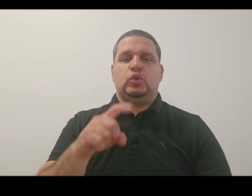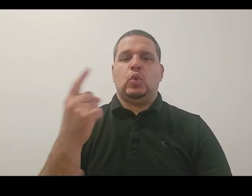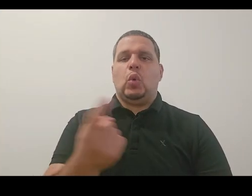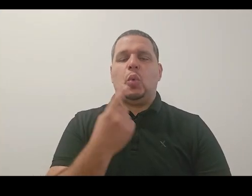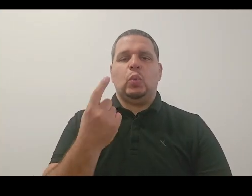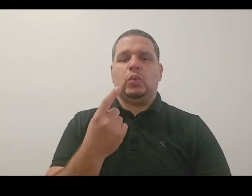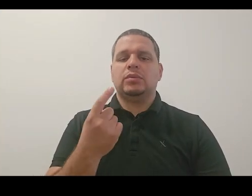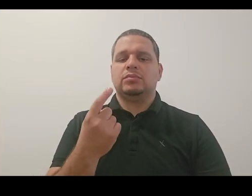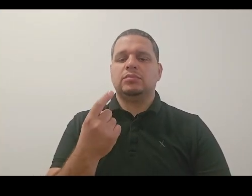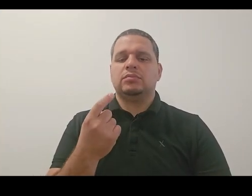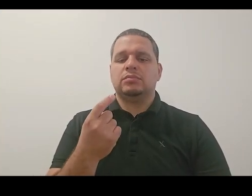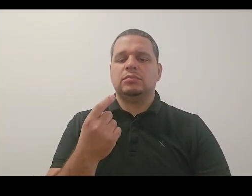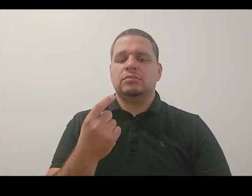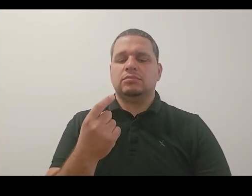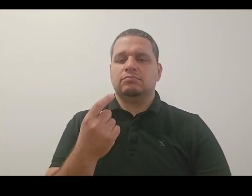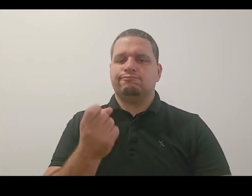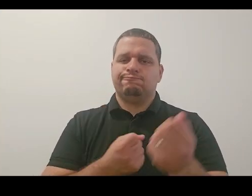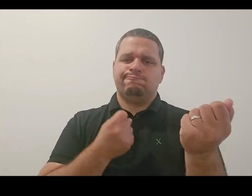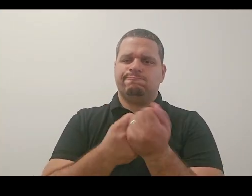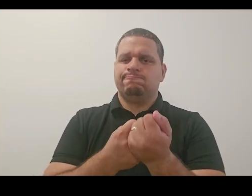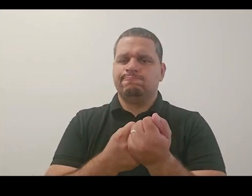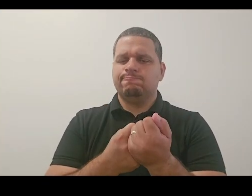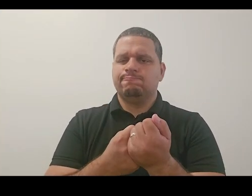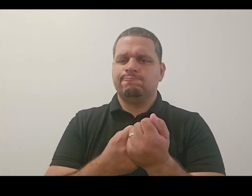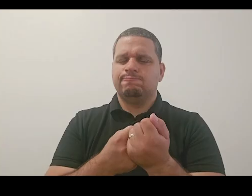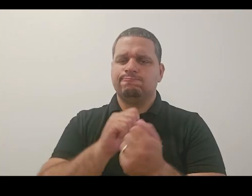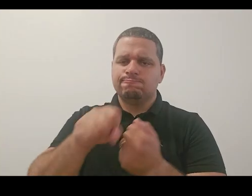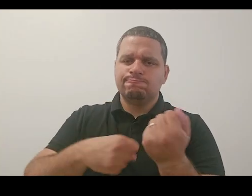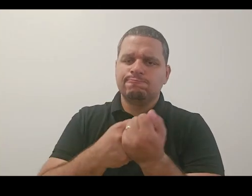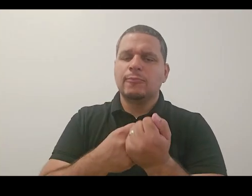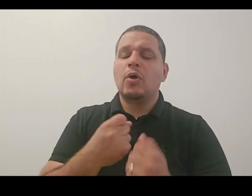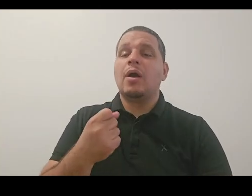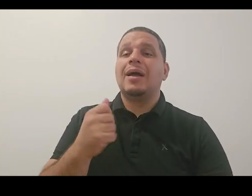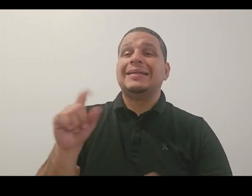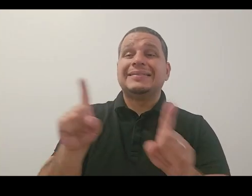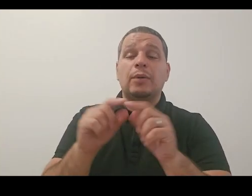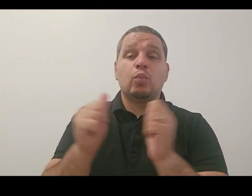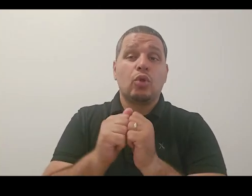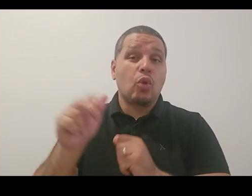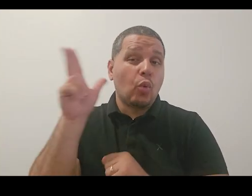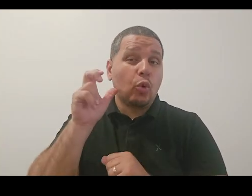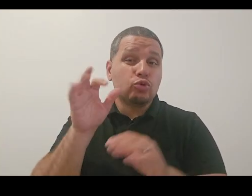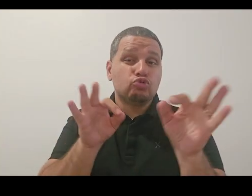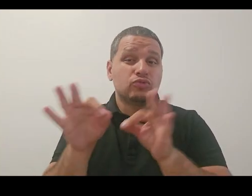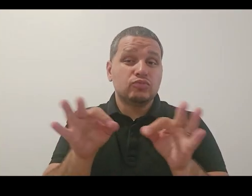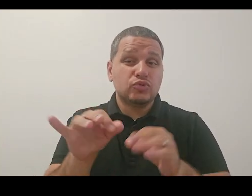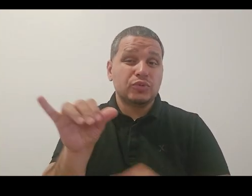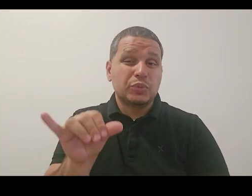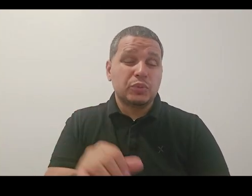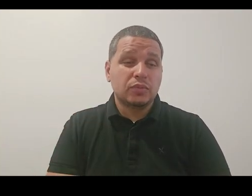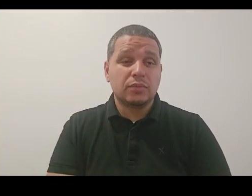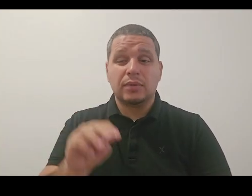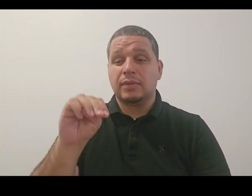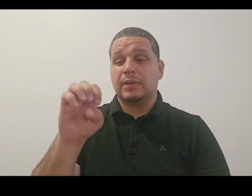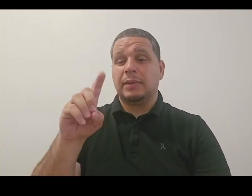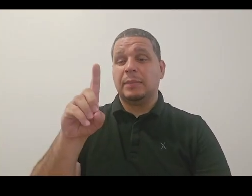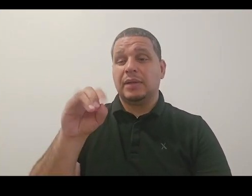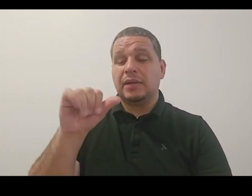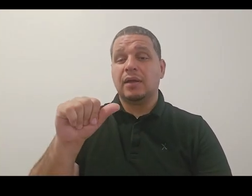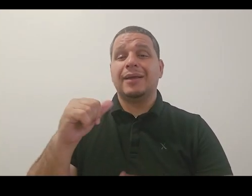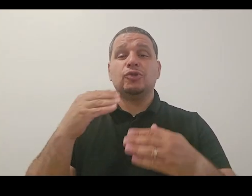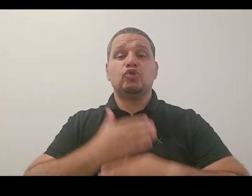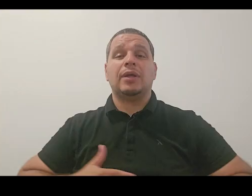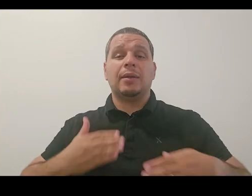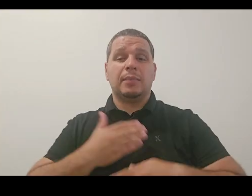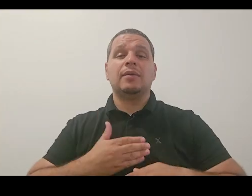we should all stand behind. And the same thing with audio descriptions for media